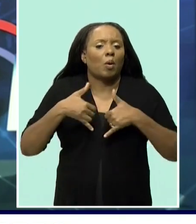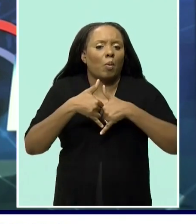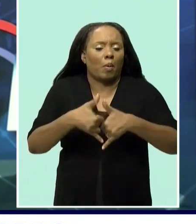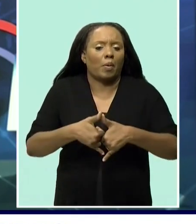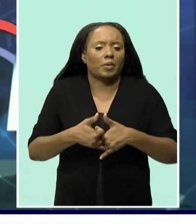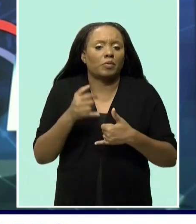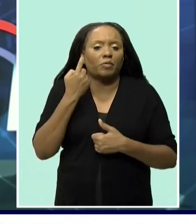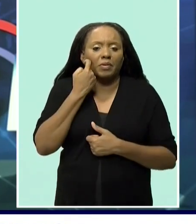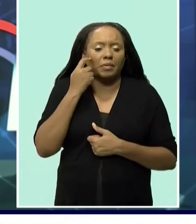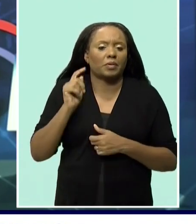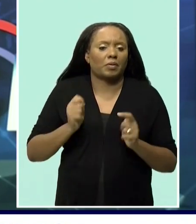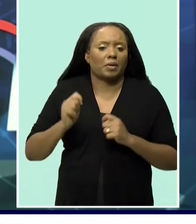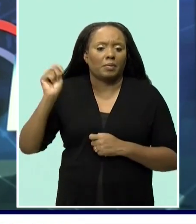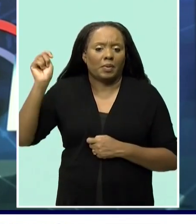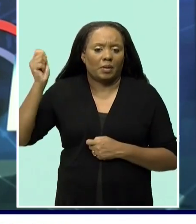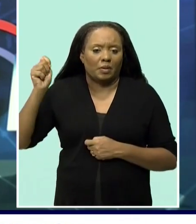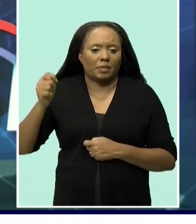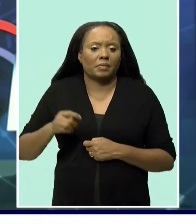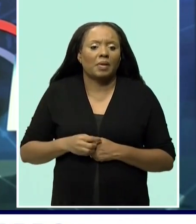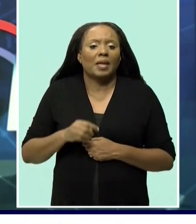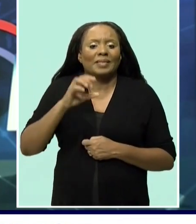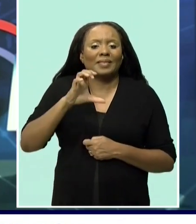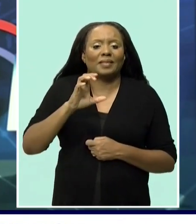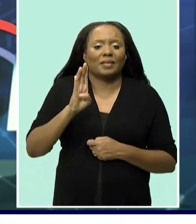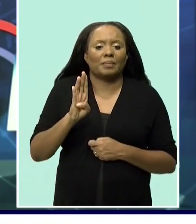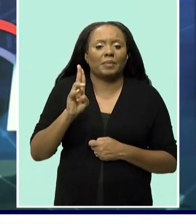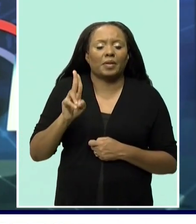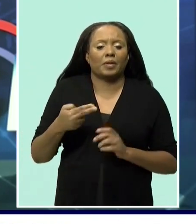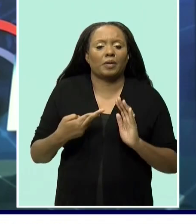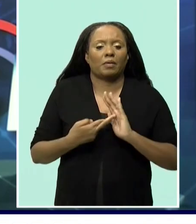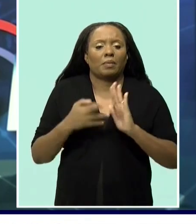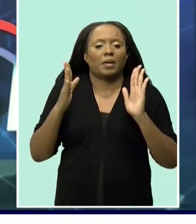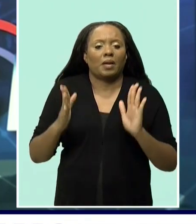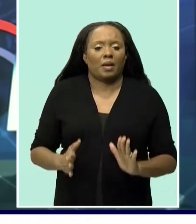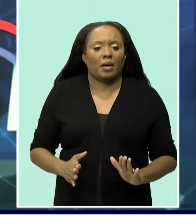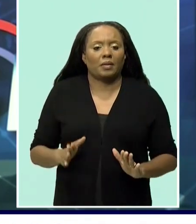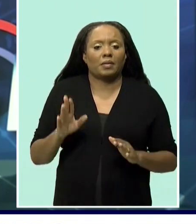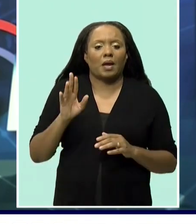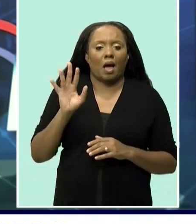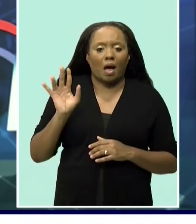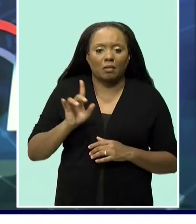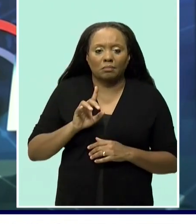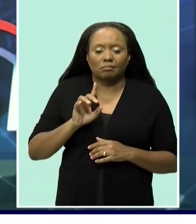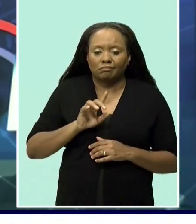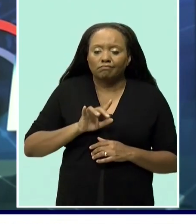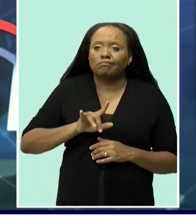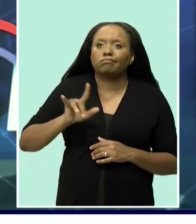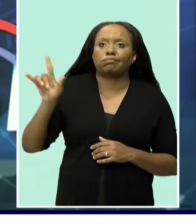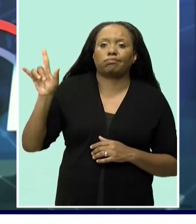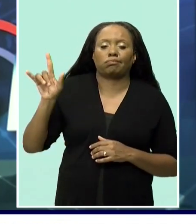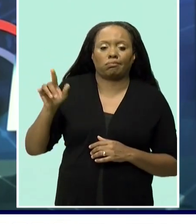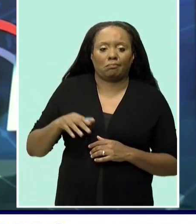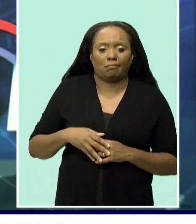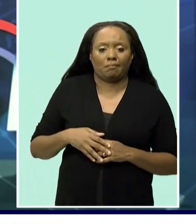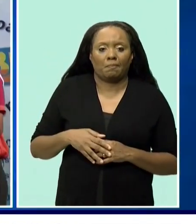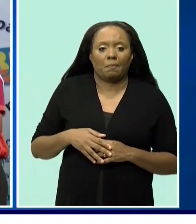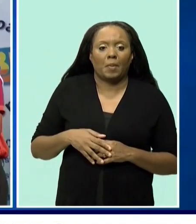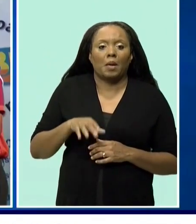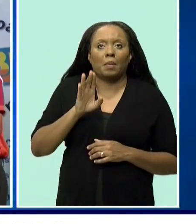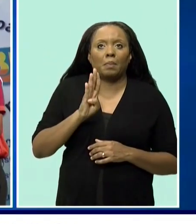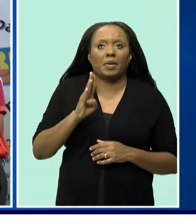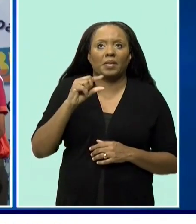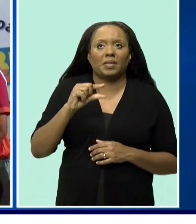and Tobago. They were presented by CBU Secretary General Sonia Gill at the CBU Secretariat in Barbados. The BGIS won in